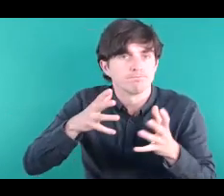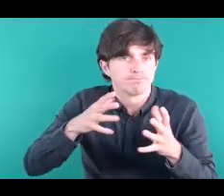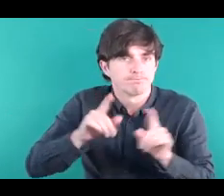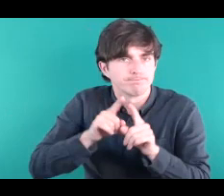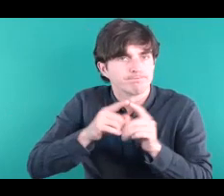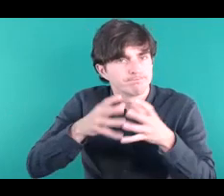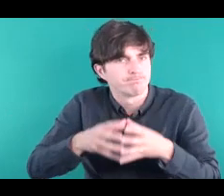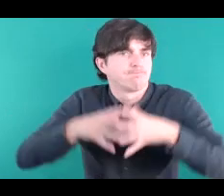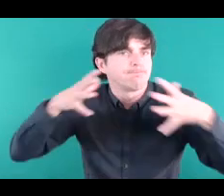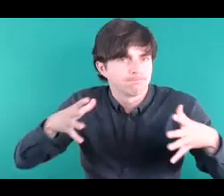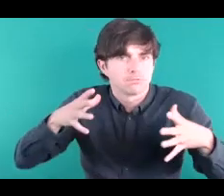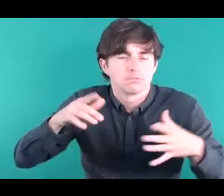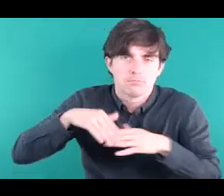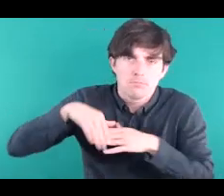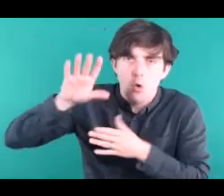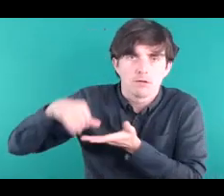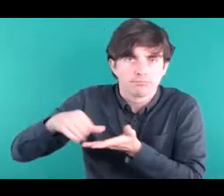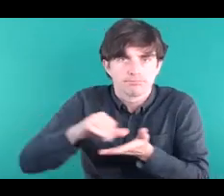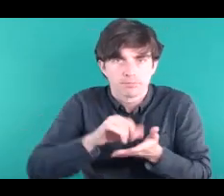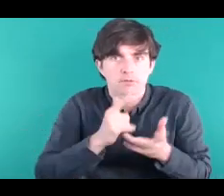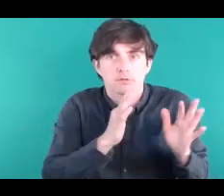the coverage for the cash transfer.